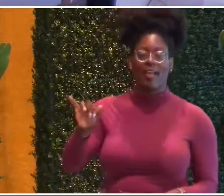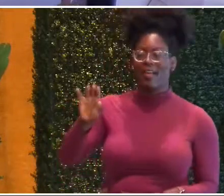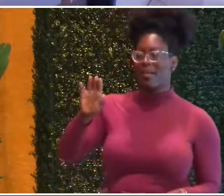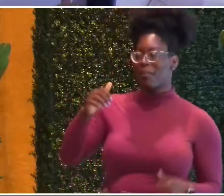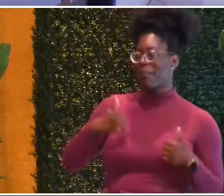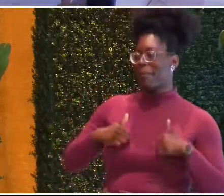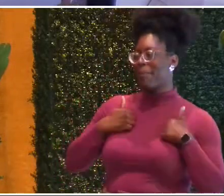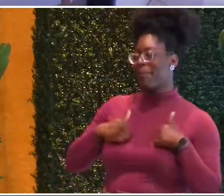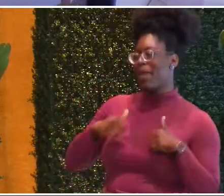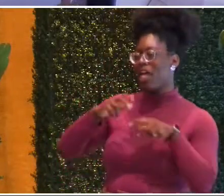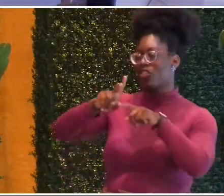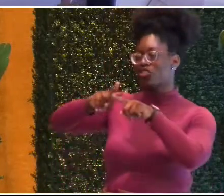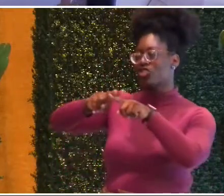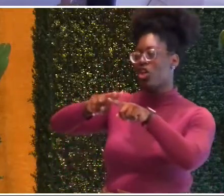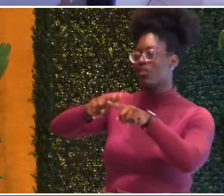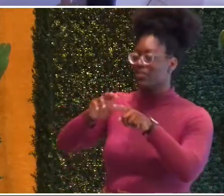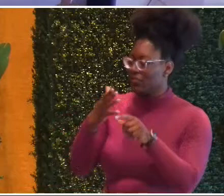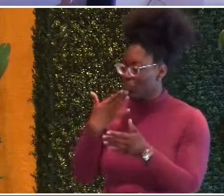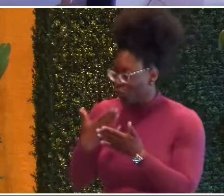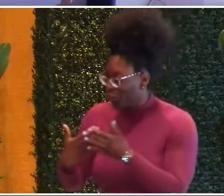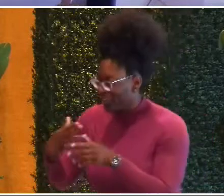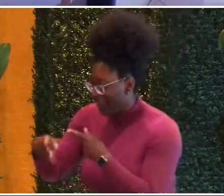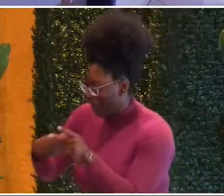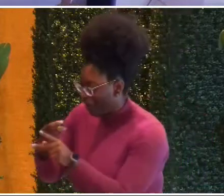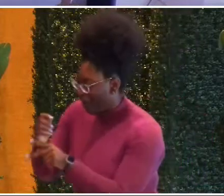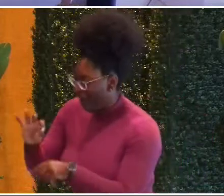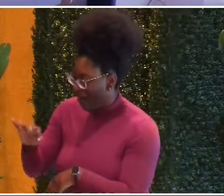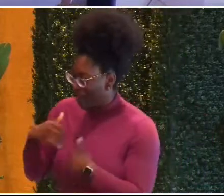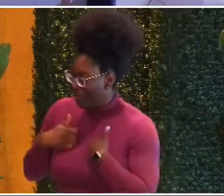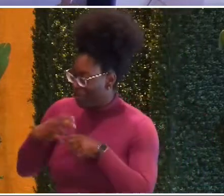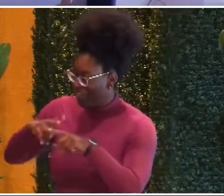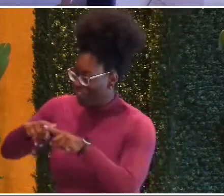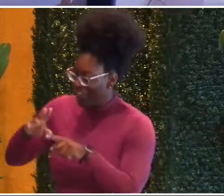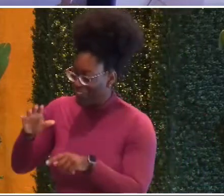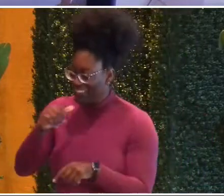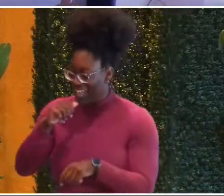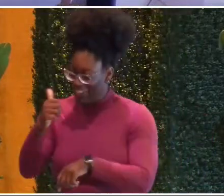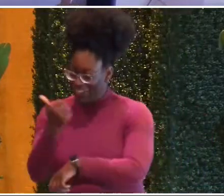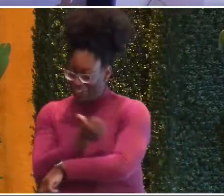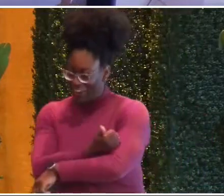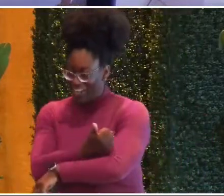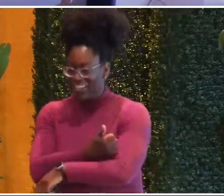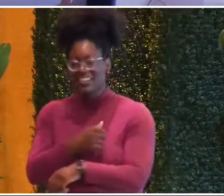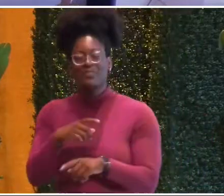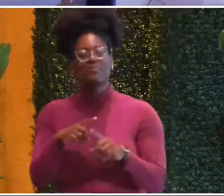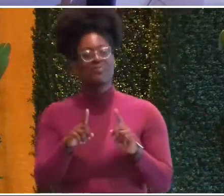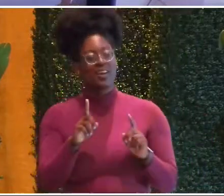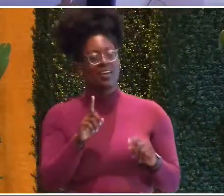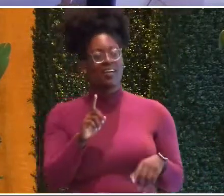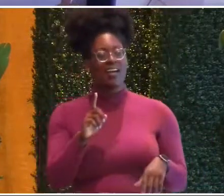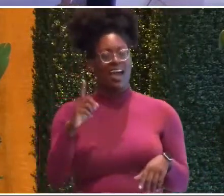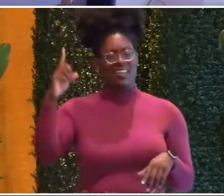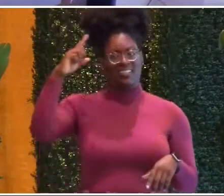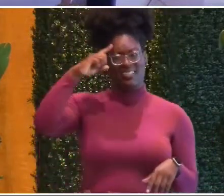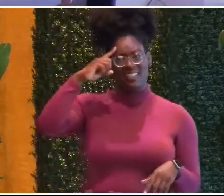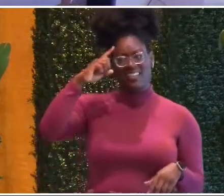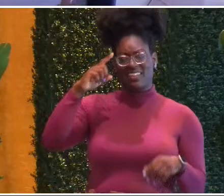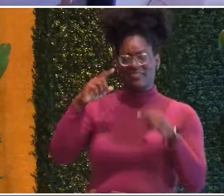it really was just setting up boundaries for yourselves and sticking to them, and the painful realization and the